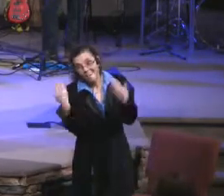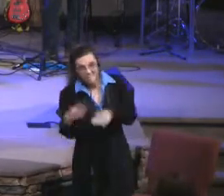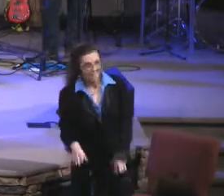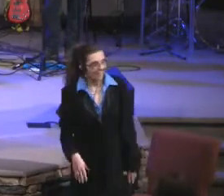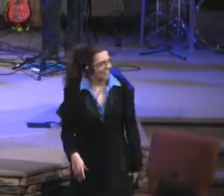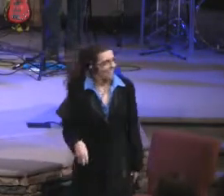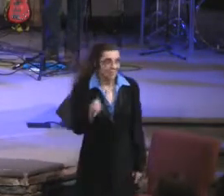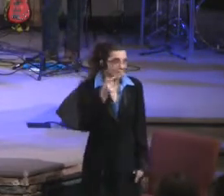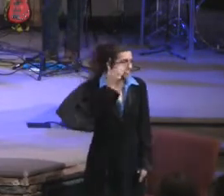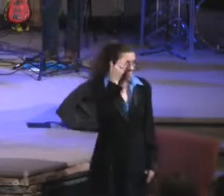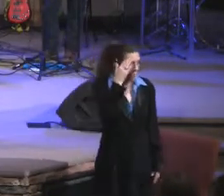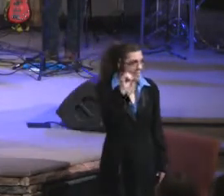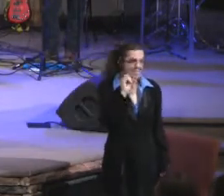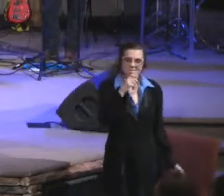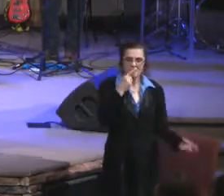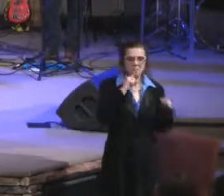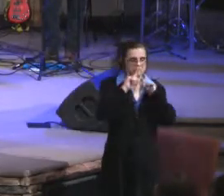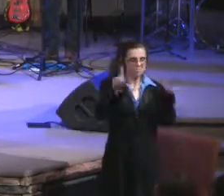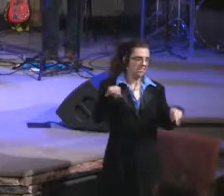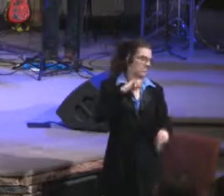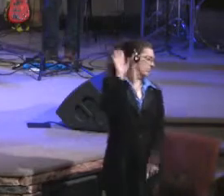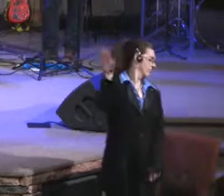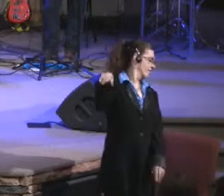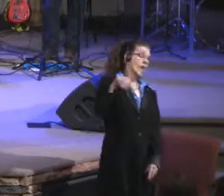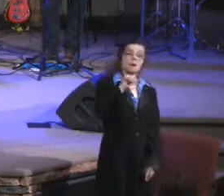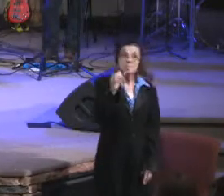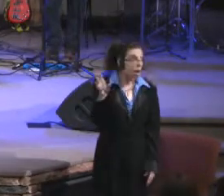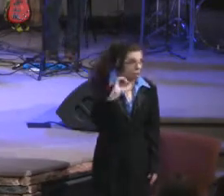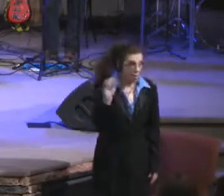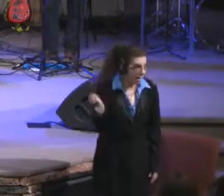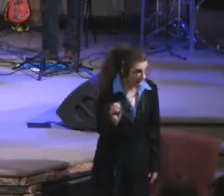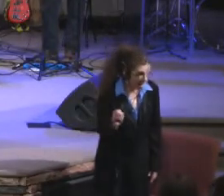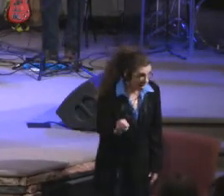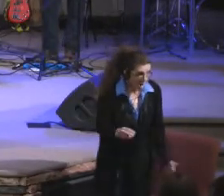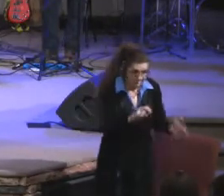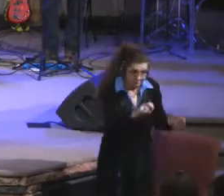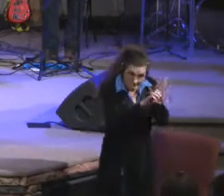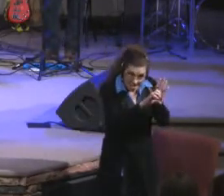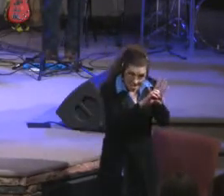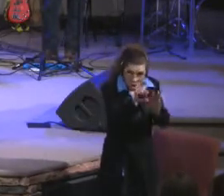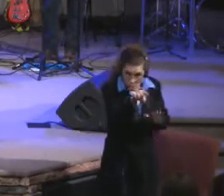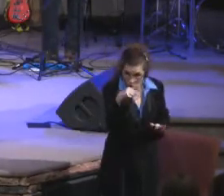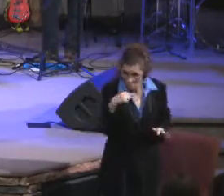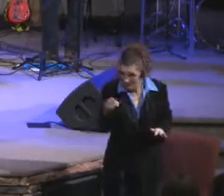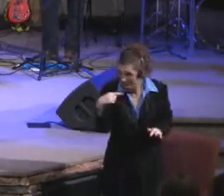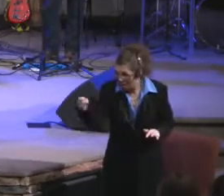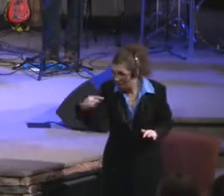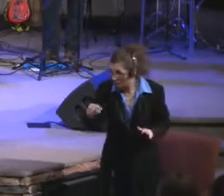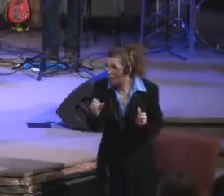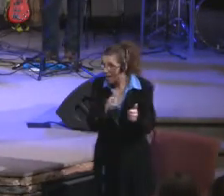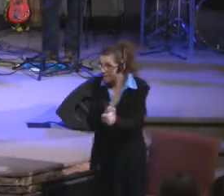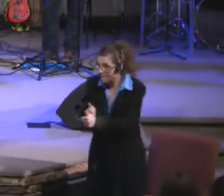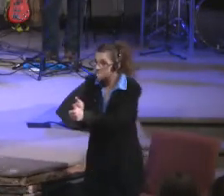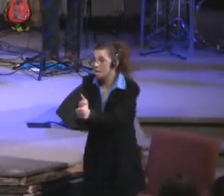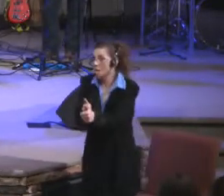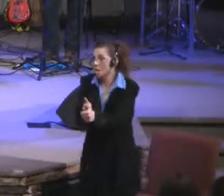think it's okay to be disobedient after that. It's not okay. There's an example here that you and I are going to have to follow.